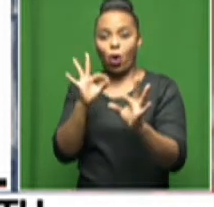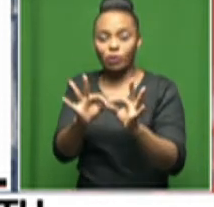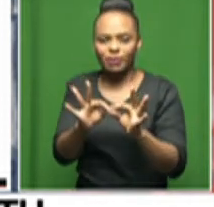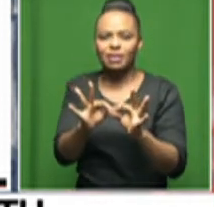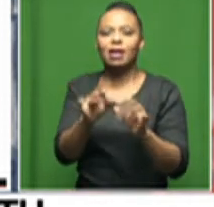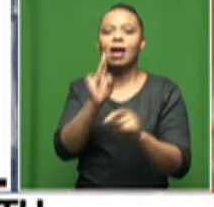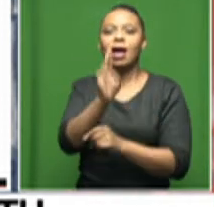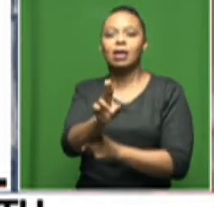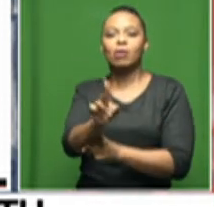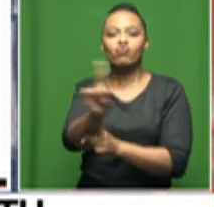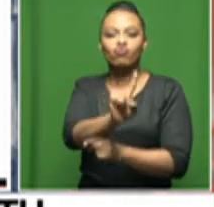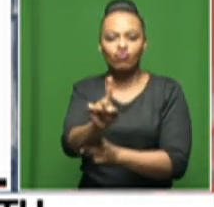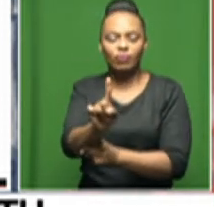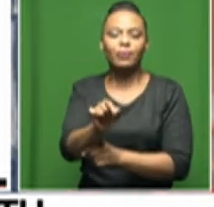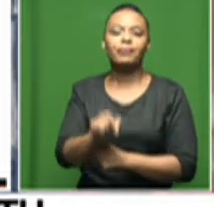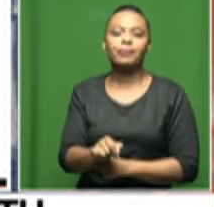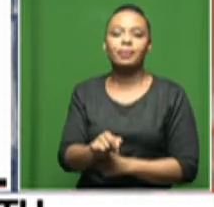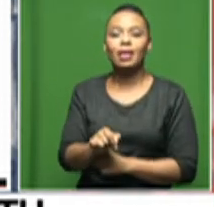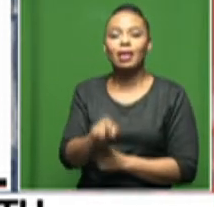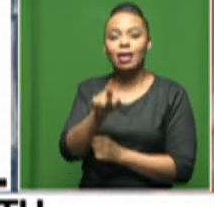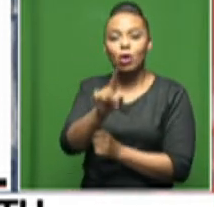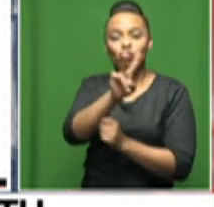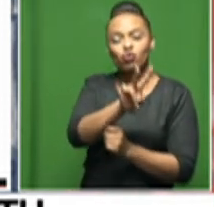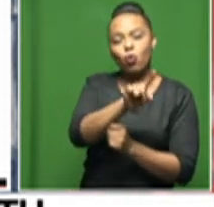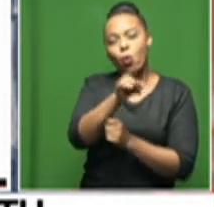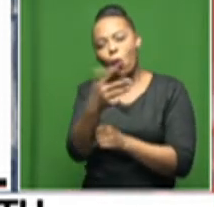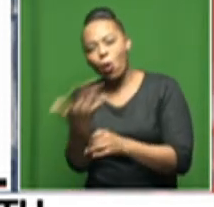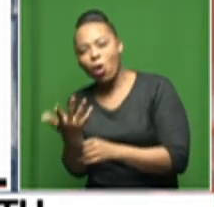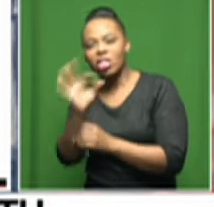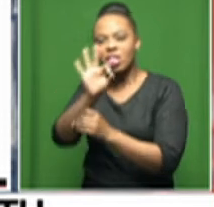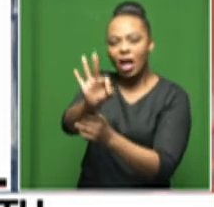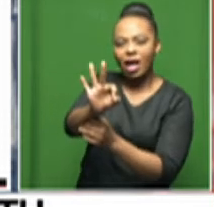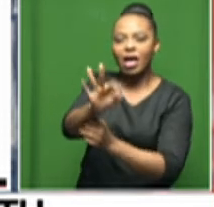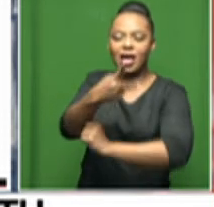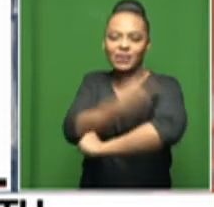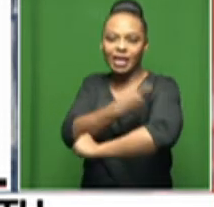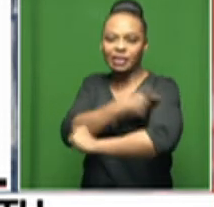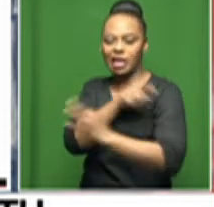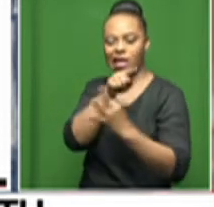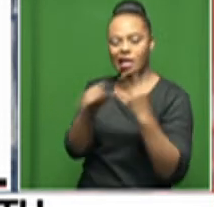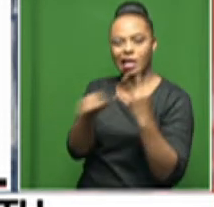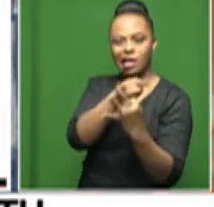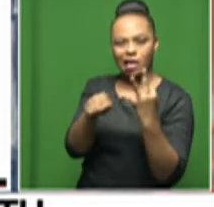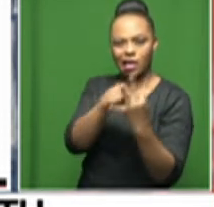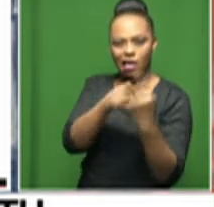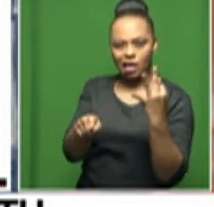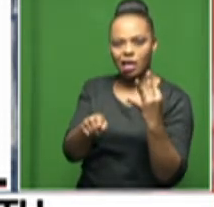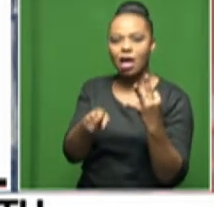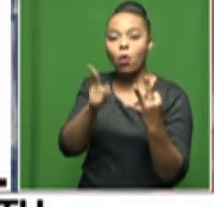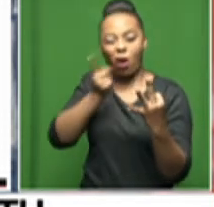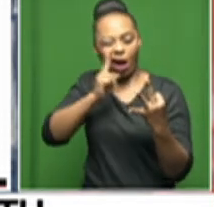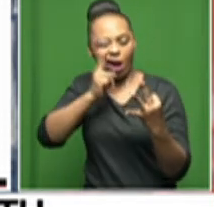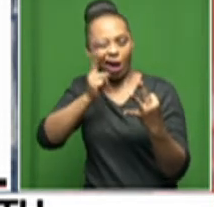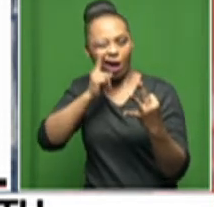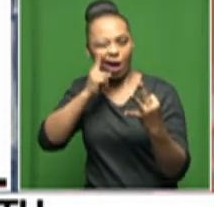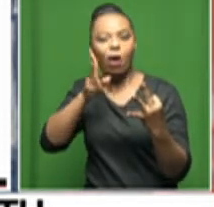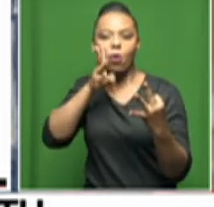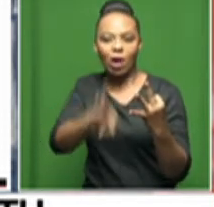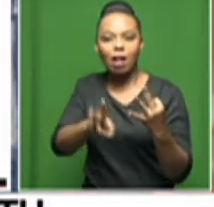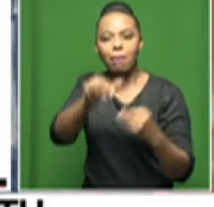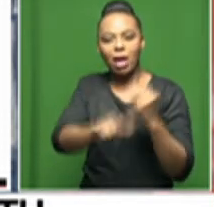note, for there's probably 2 or 3 vaccines that might well come into clinical trials in a period of the next